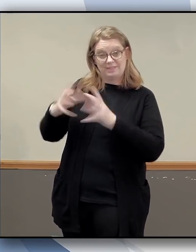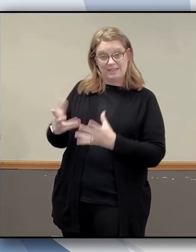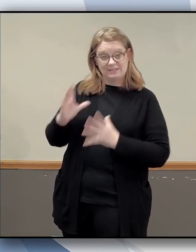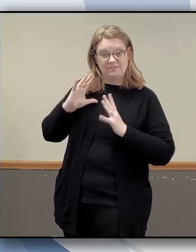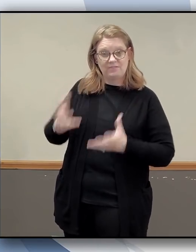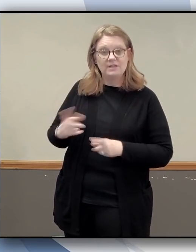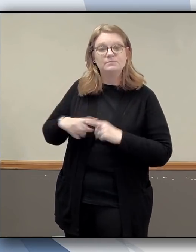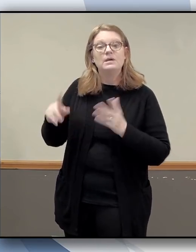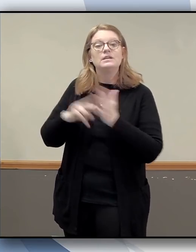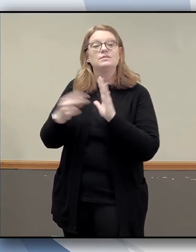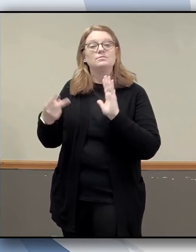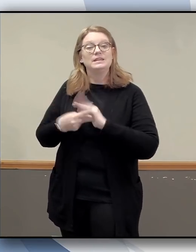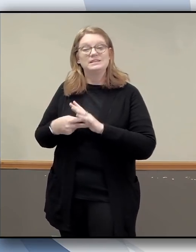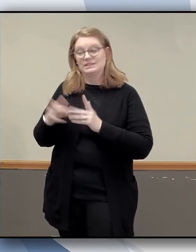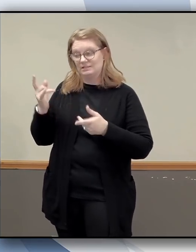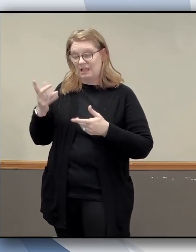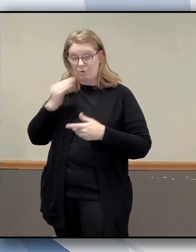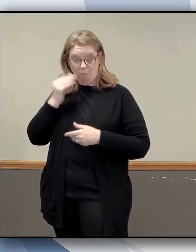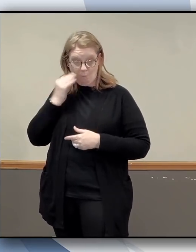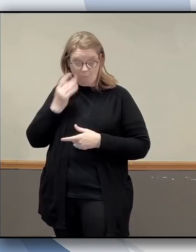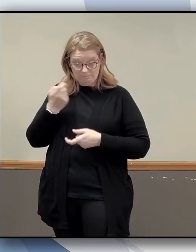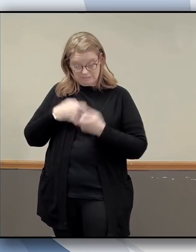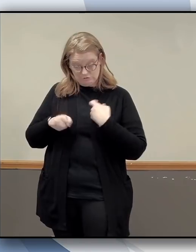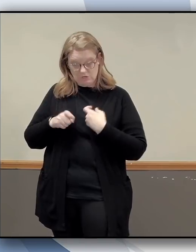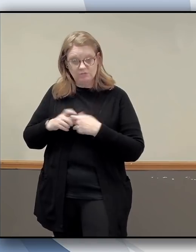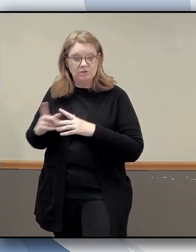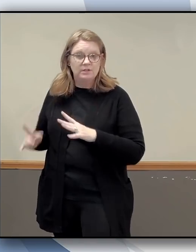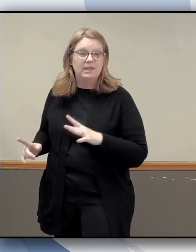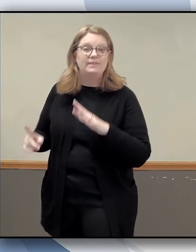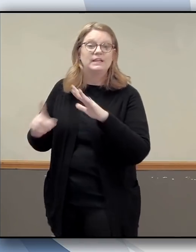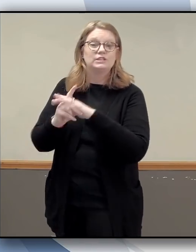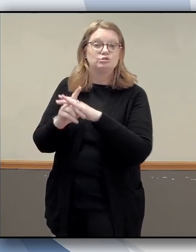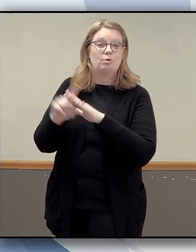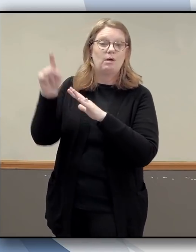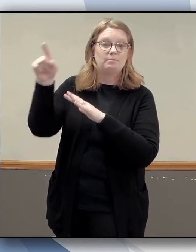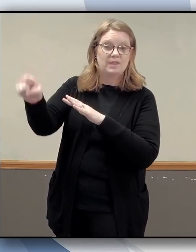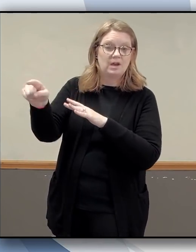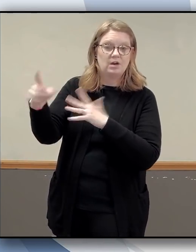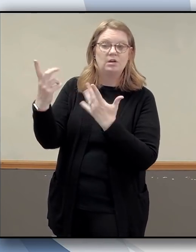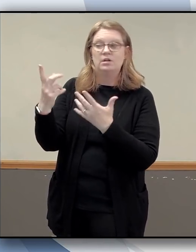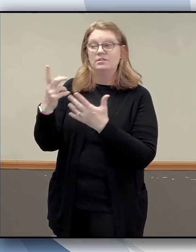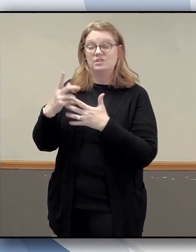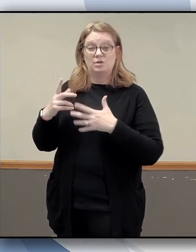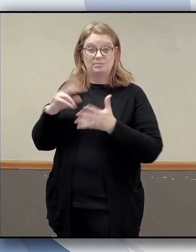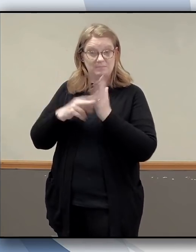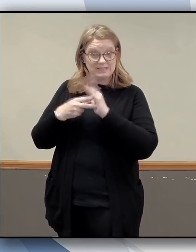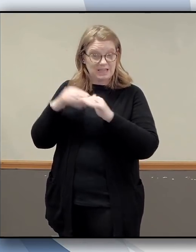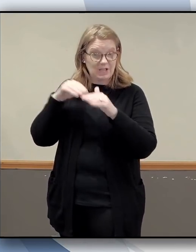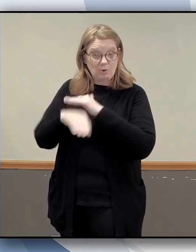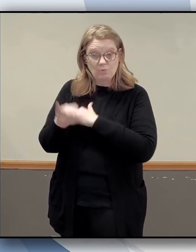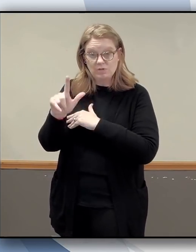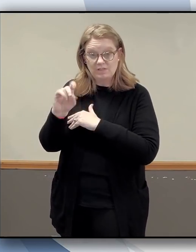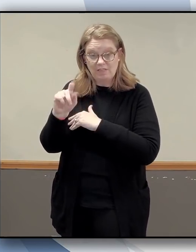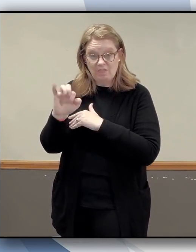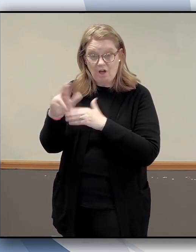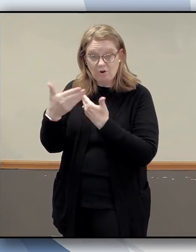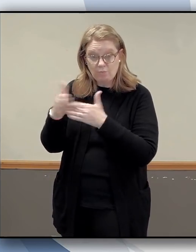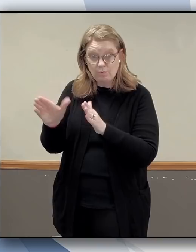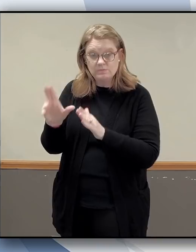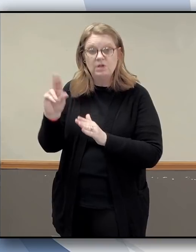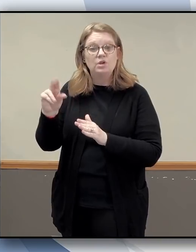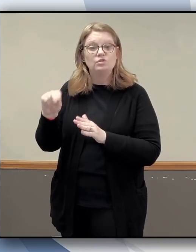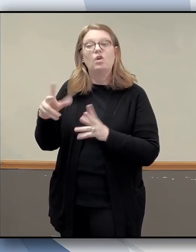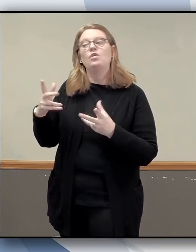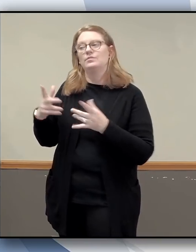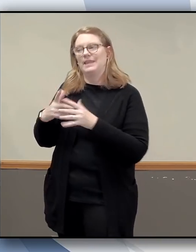at home and arrive with their gear or get dressed outside of the locker room to do that. And again, simple little common sense like things,